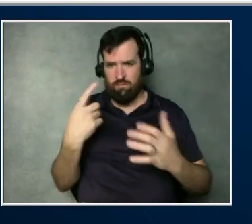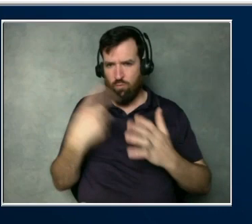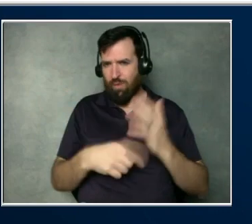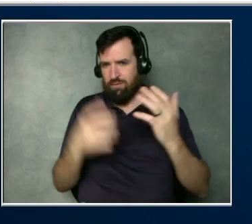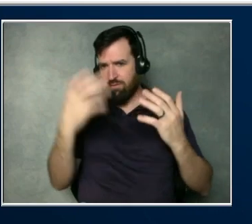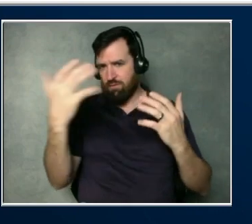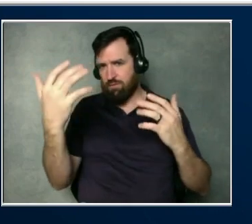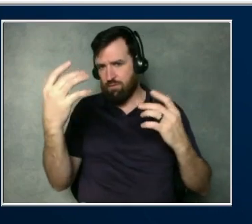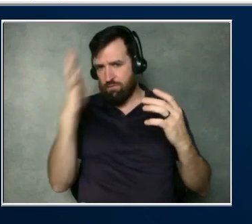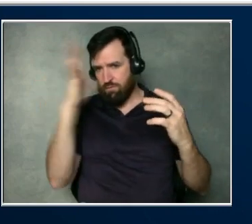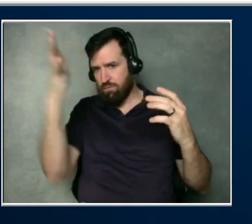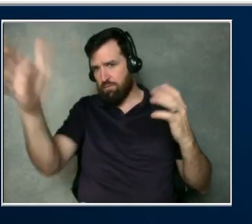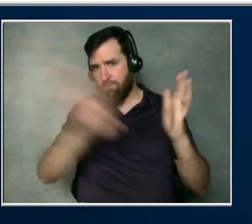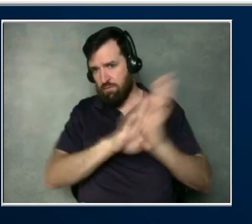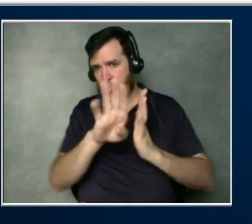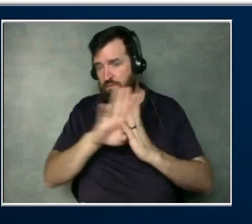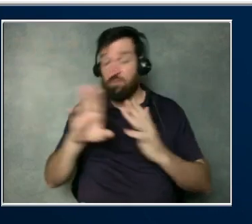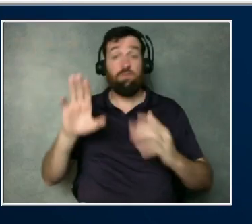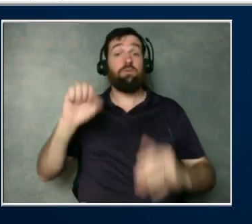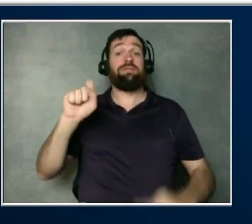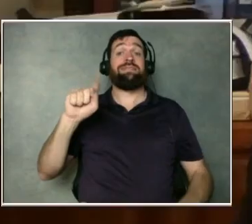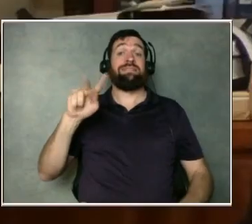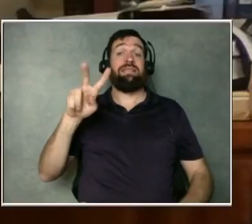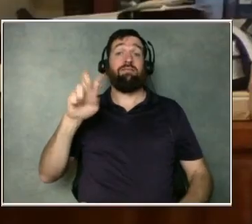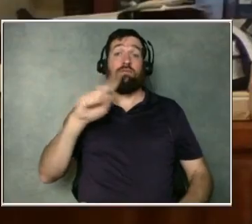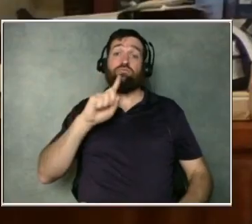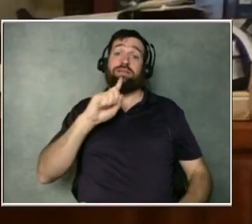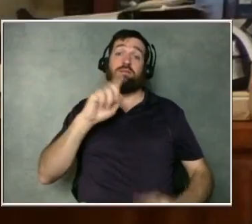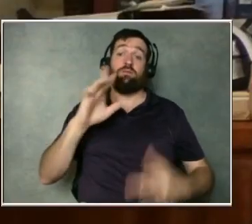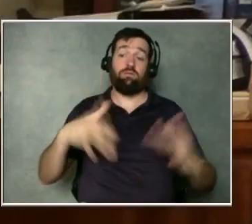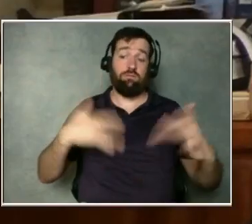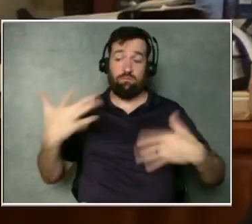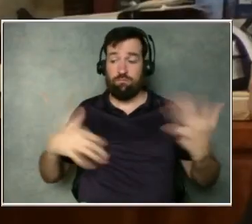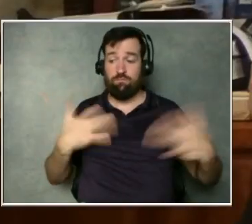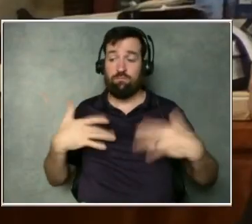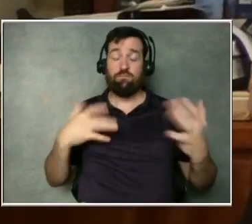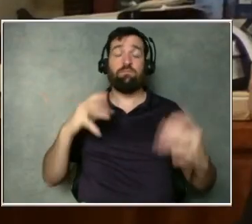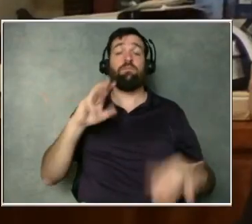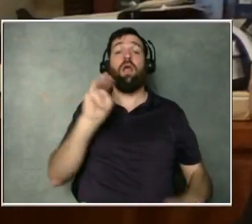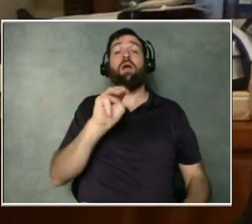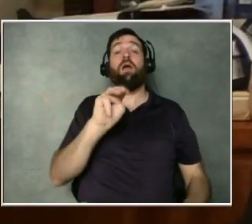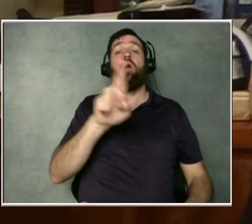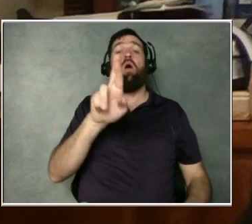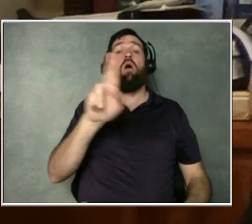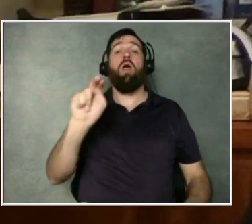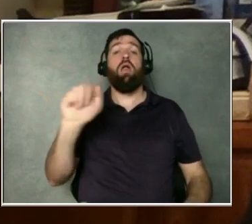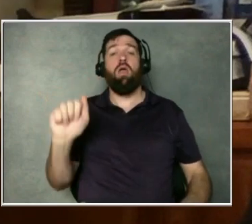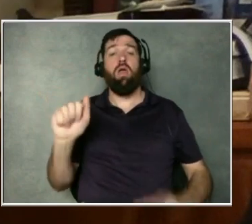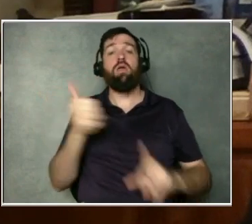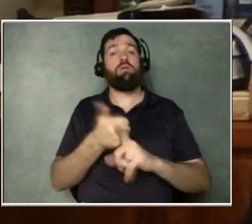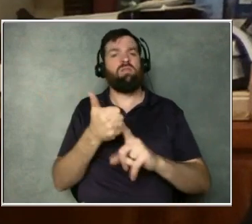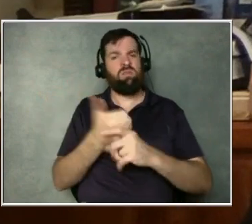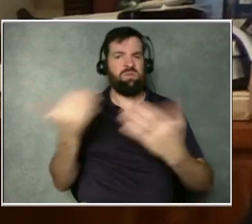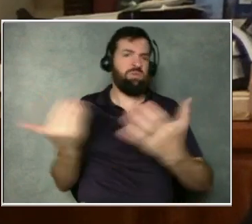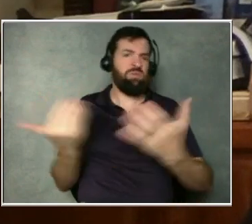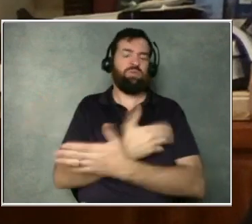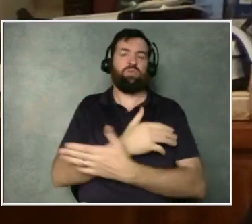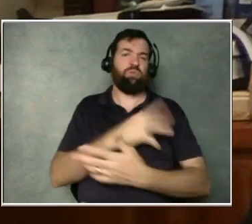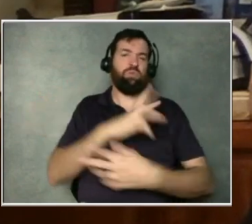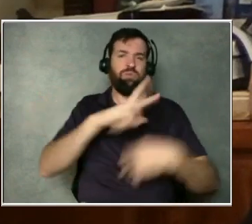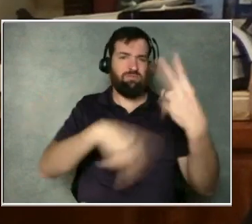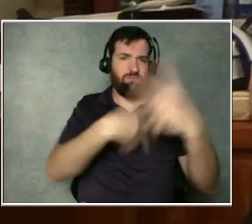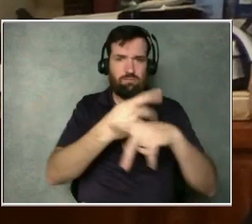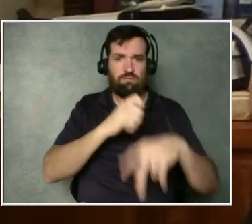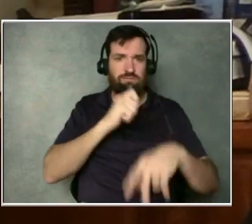Poland? Well, Steve, I'm really excited about this. The mRNA was a new platform. We had not used